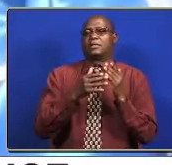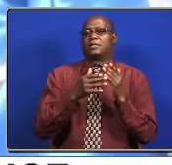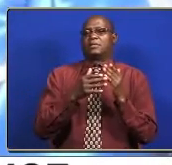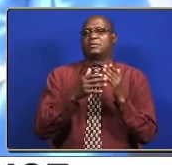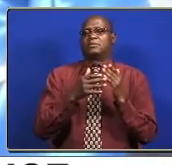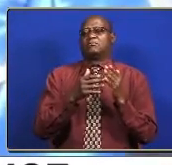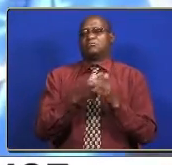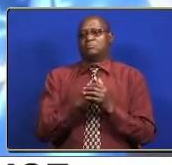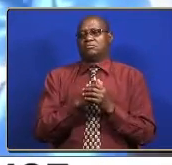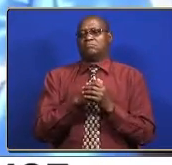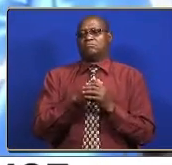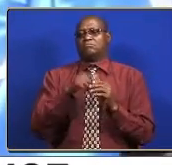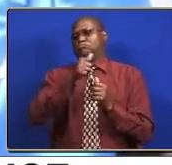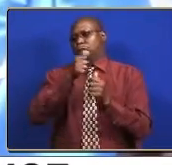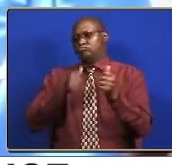Tunaendelea mpaka debe.